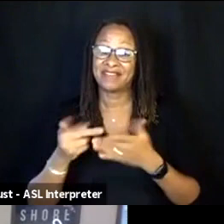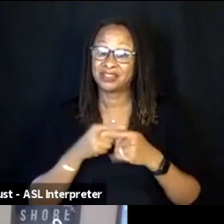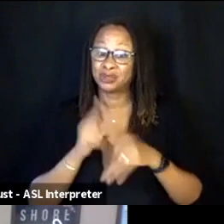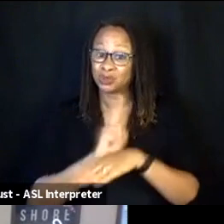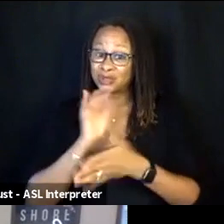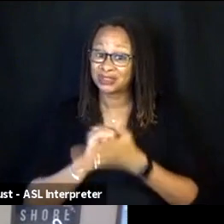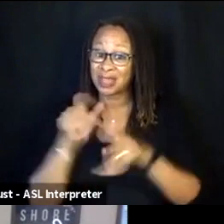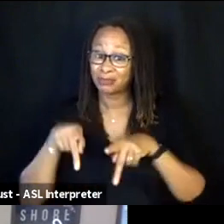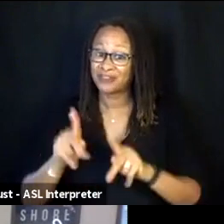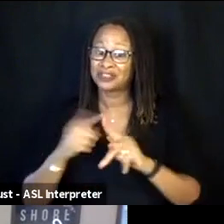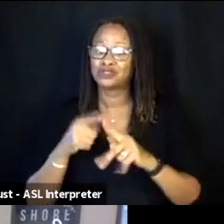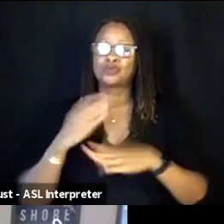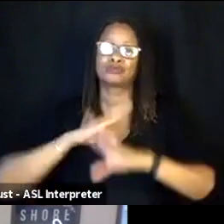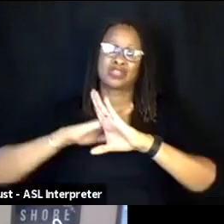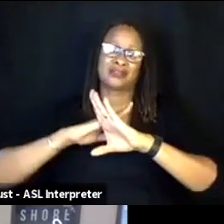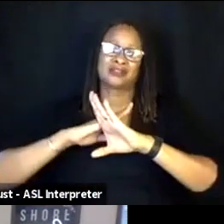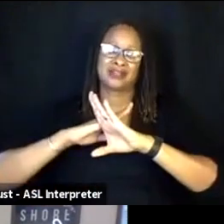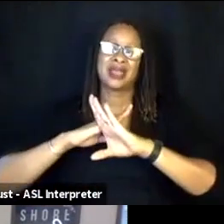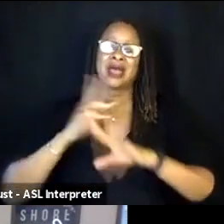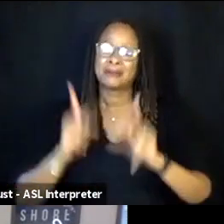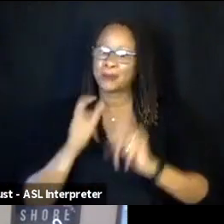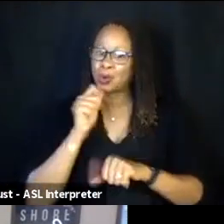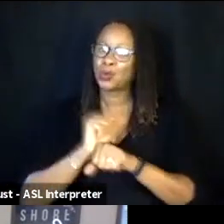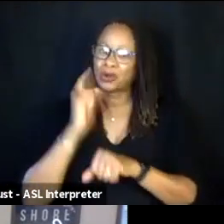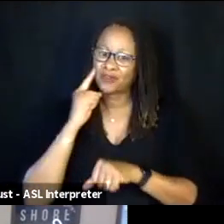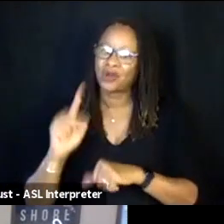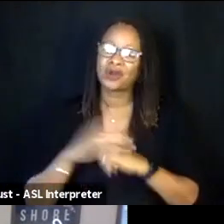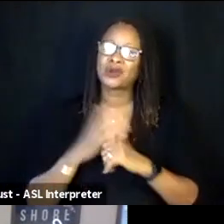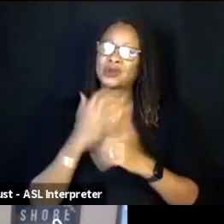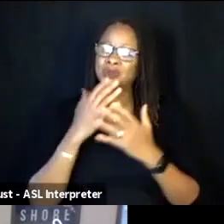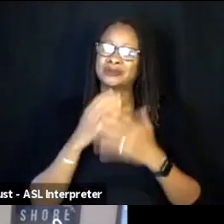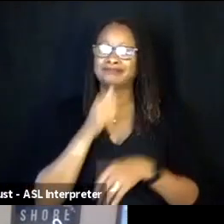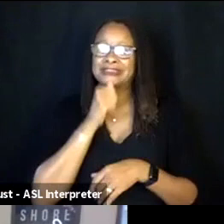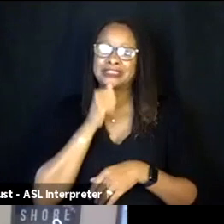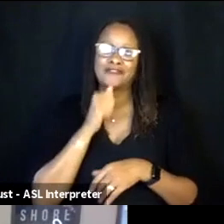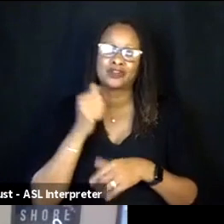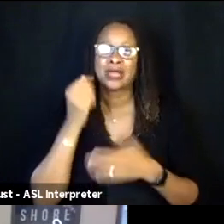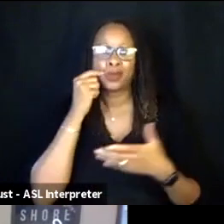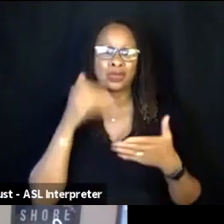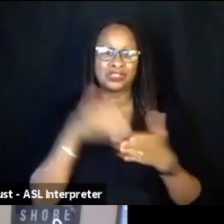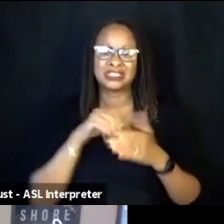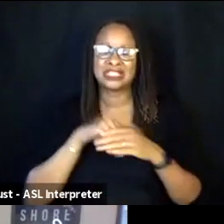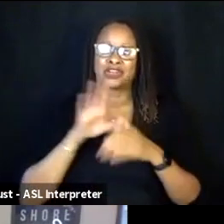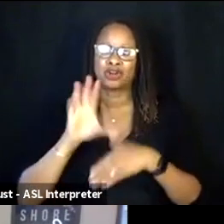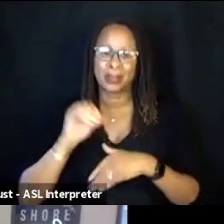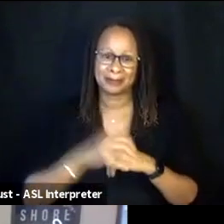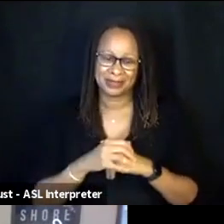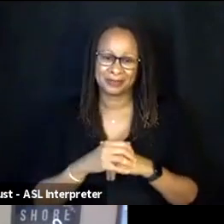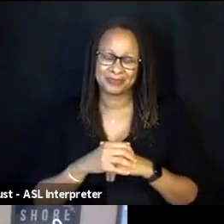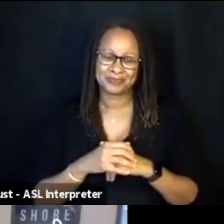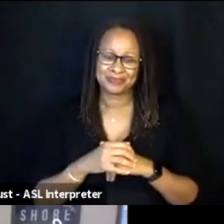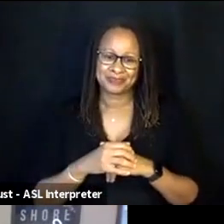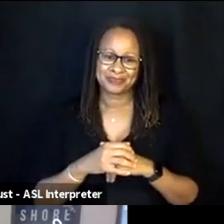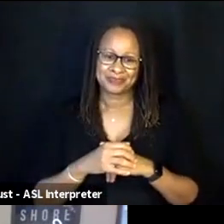that privilege to protect those who suffered prejudice in our own company. Beyond that, in this day